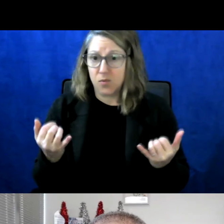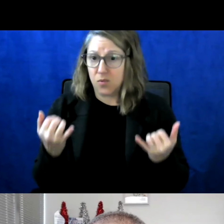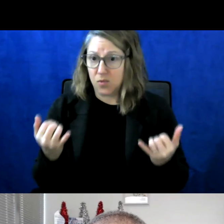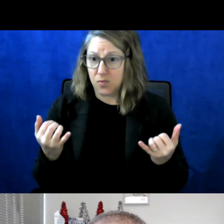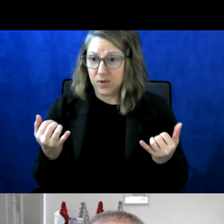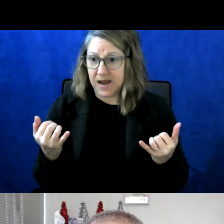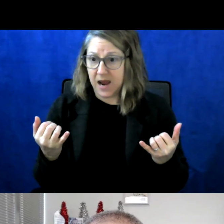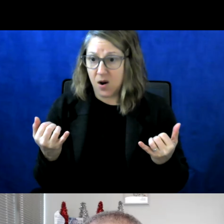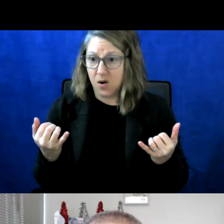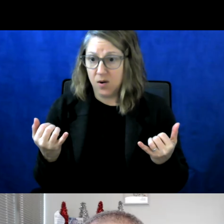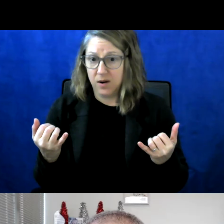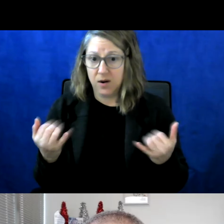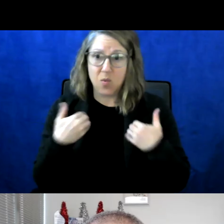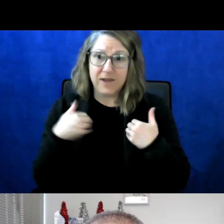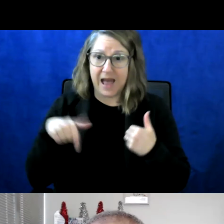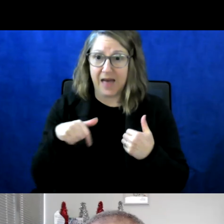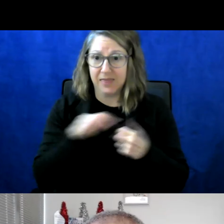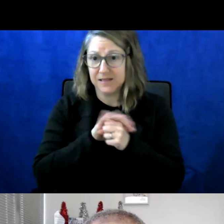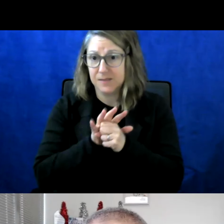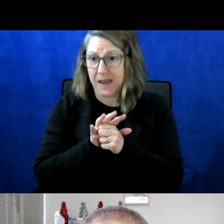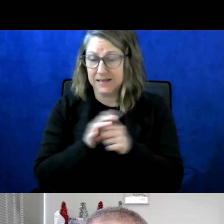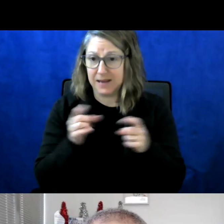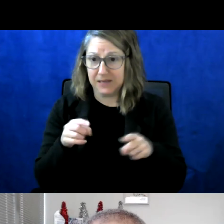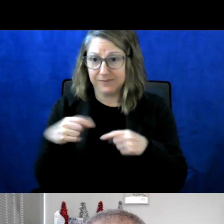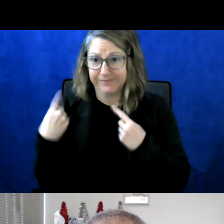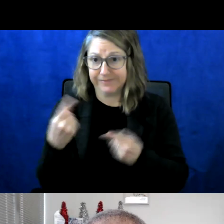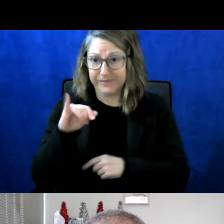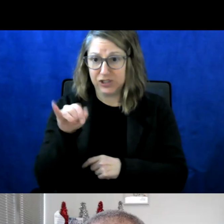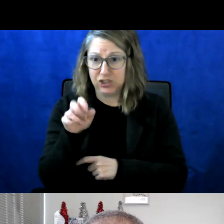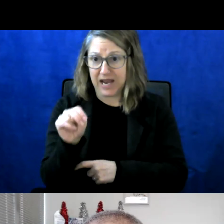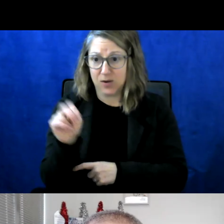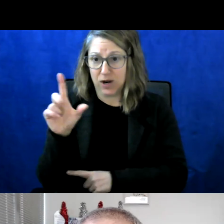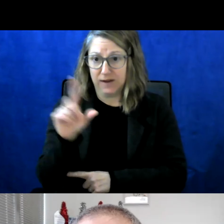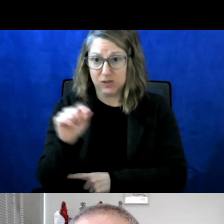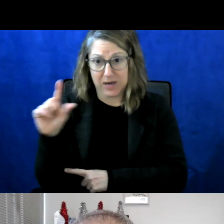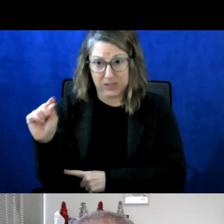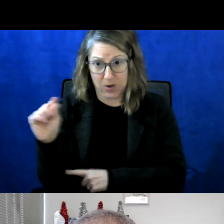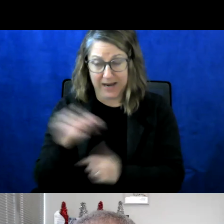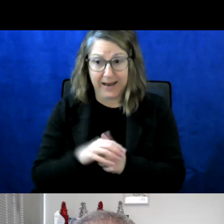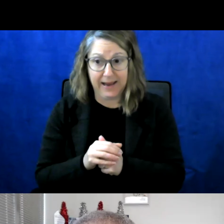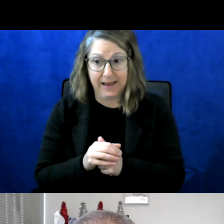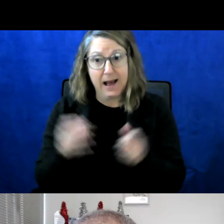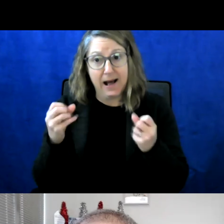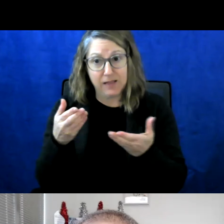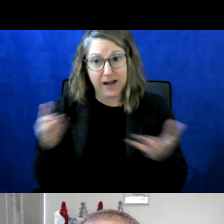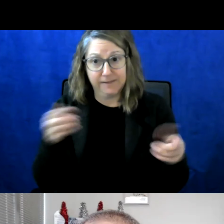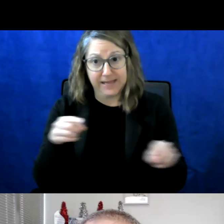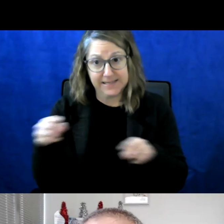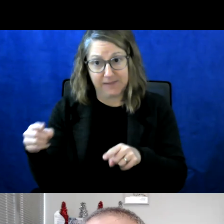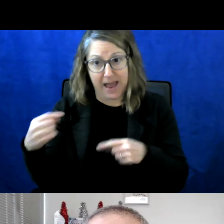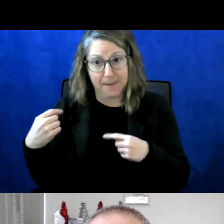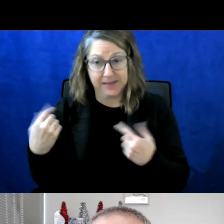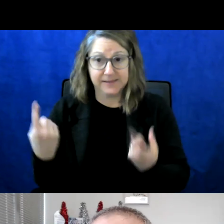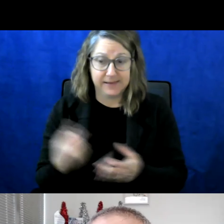now, you know, we've had this pandemic since January of 2020. A lot of things have happened. And just